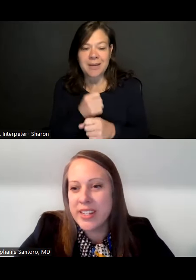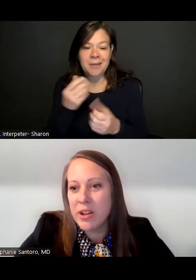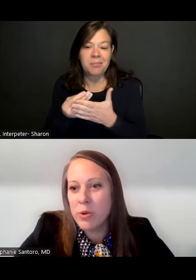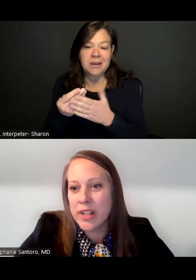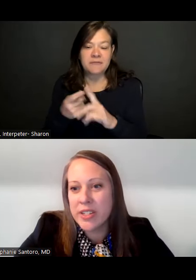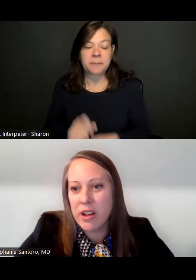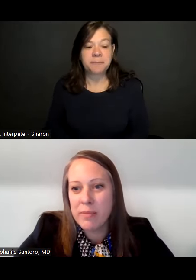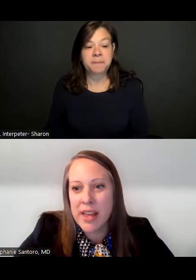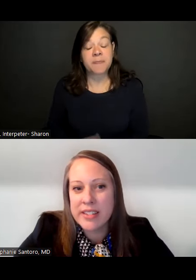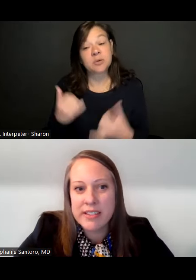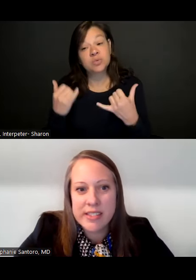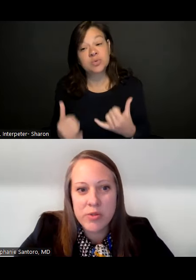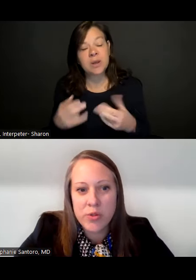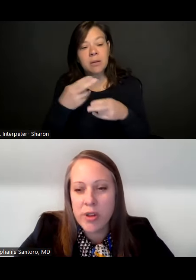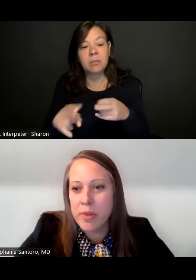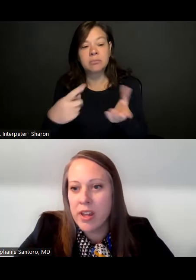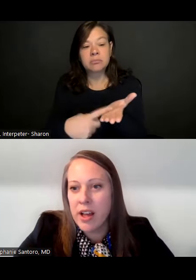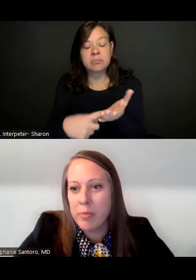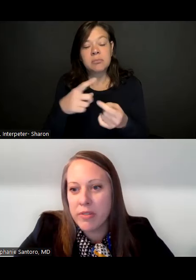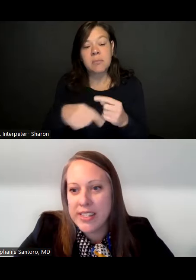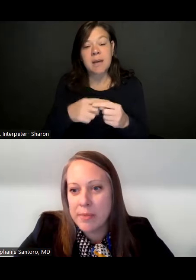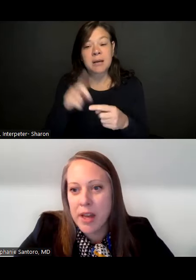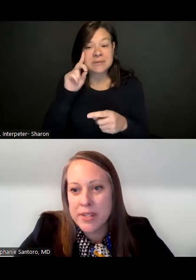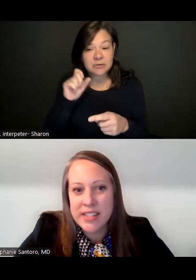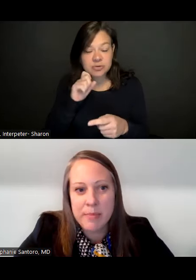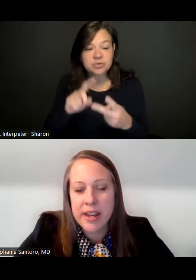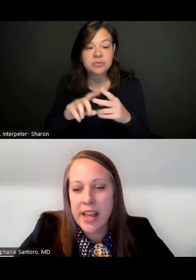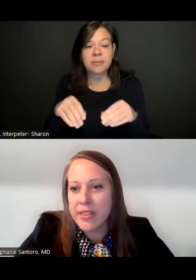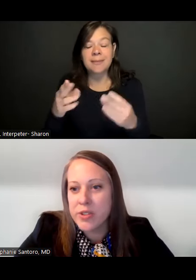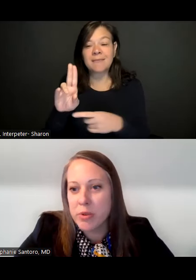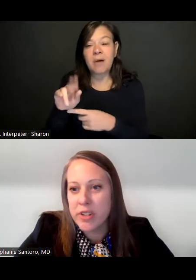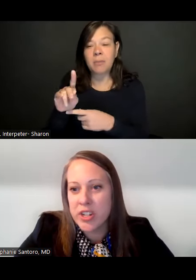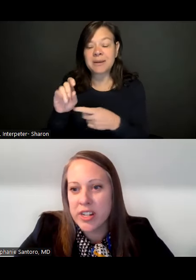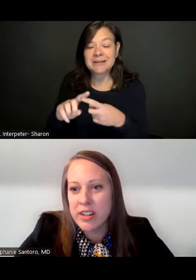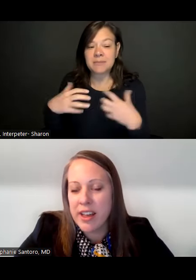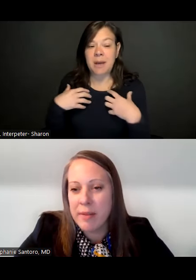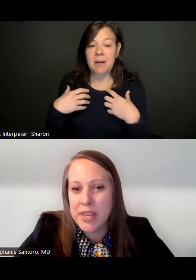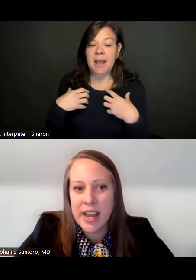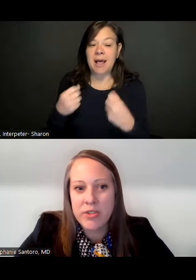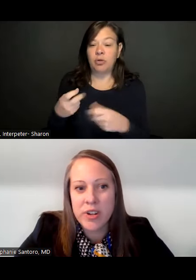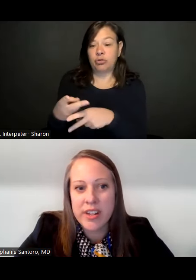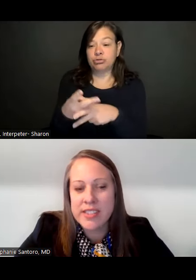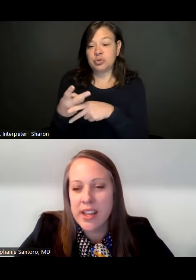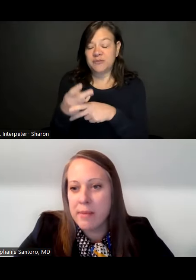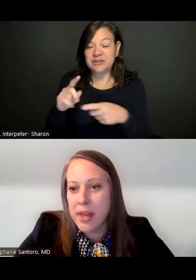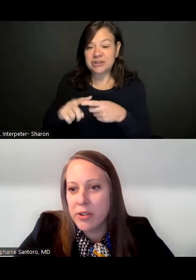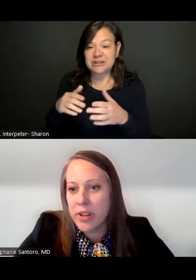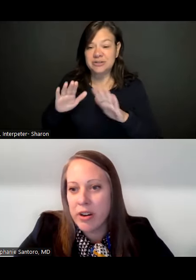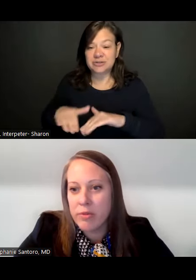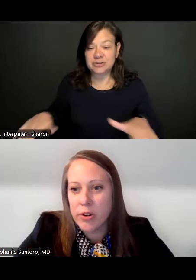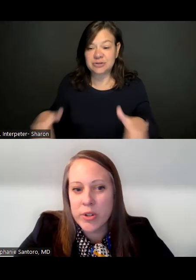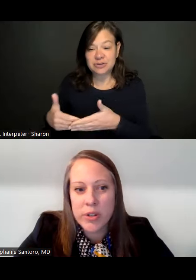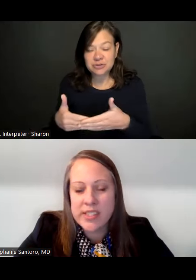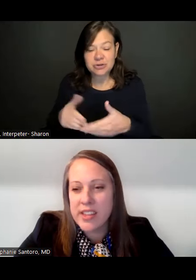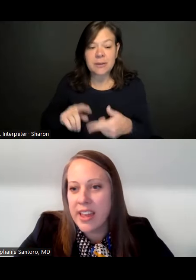So today I'll quickly talk about Down syndrome. I'll provide some updates about health supervision in pediatrics, medical